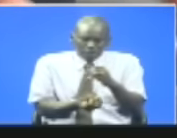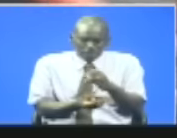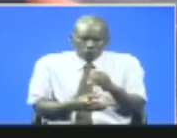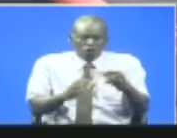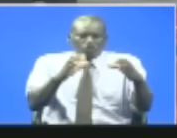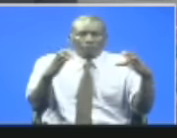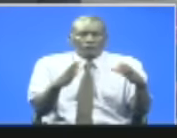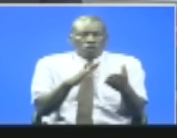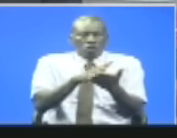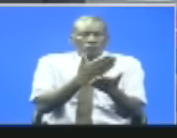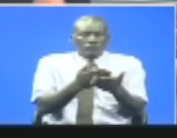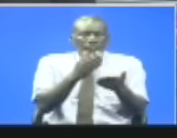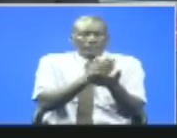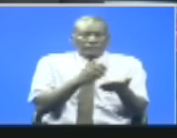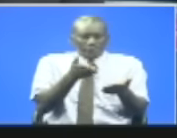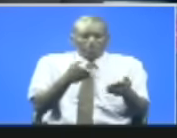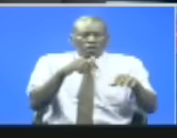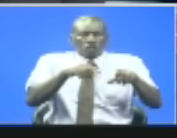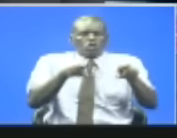you share something in common.